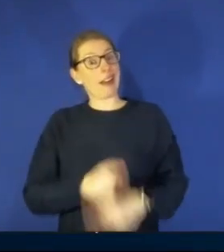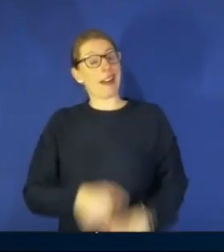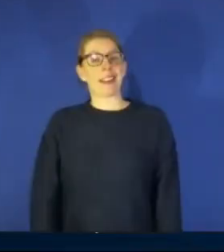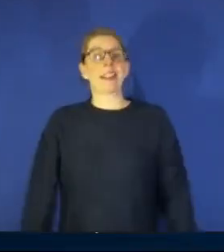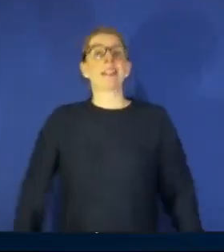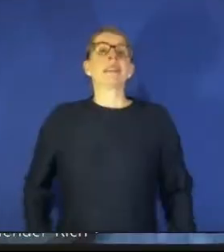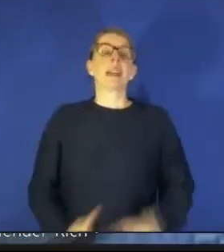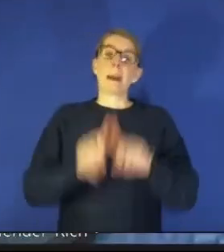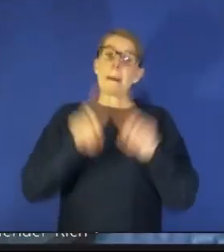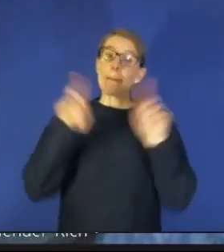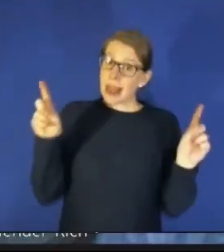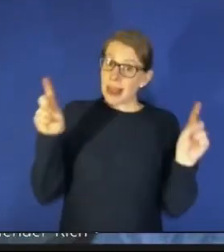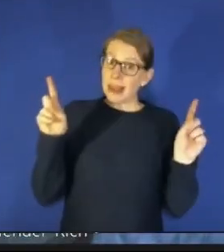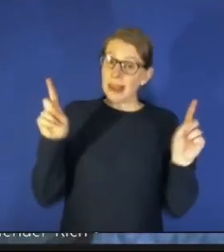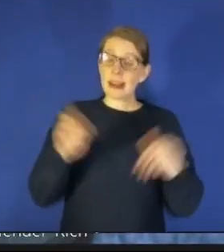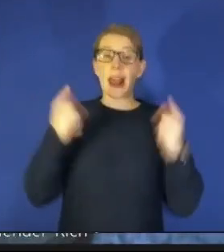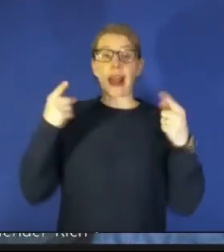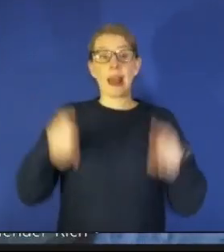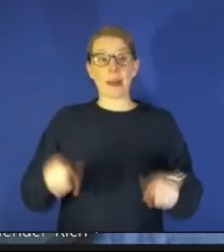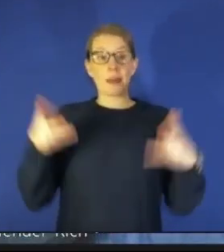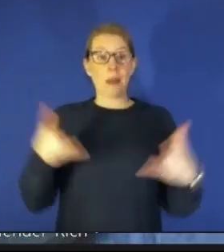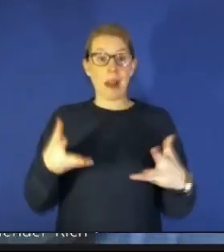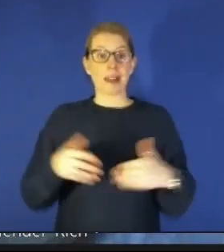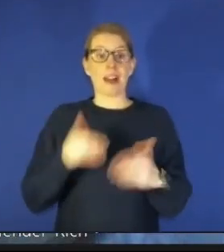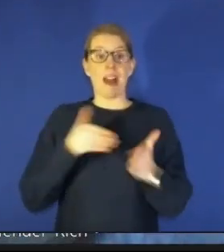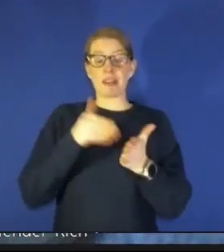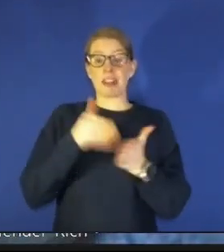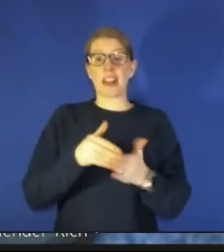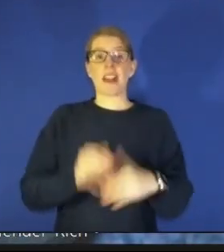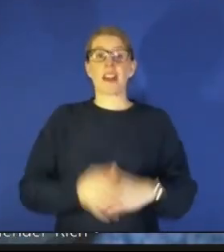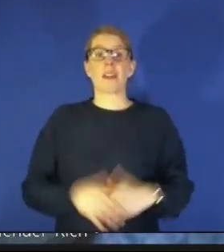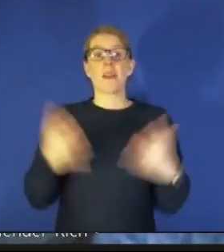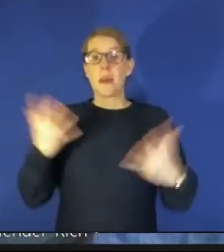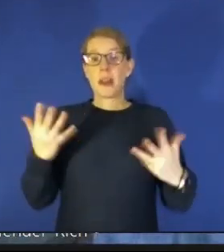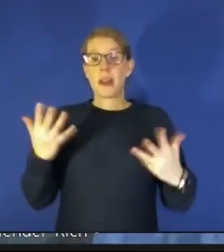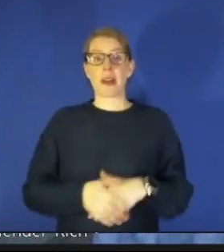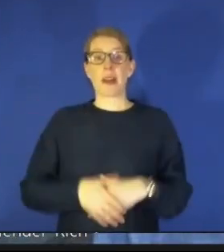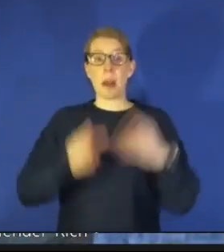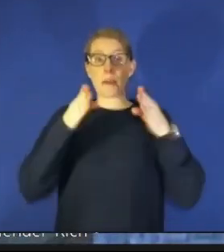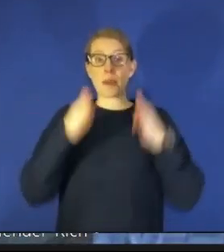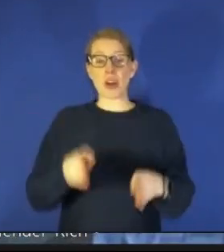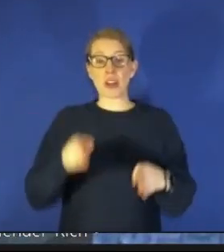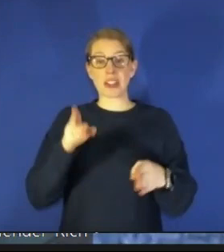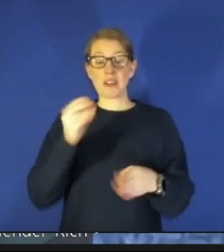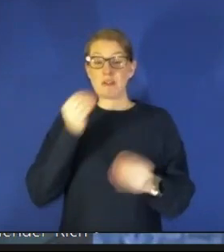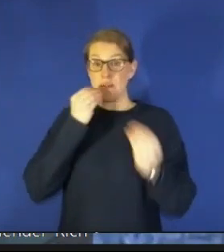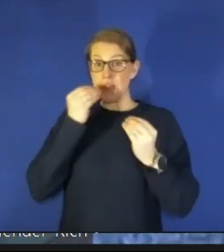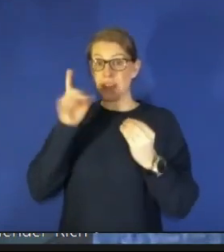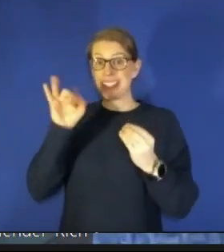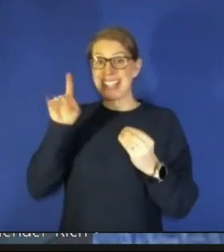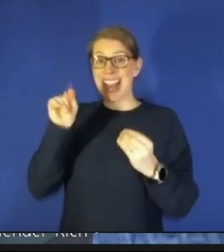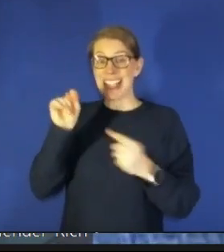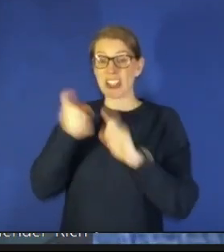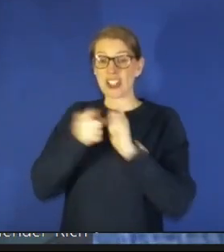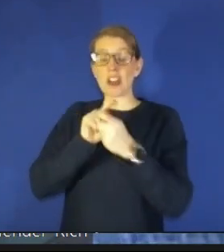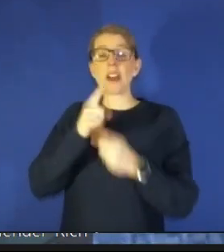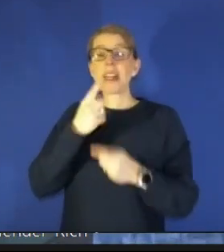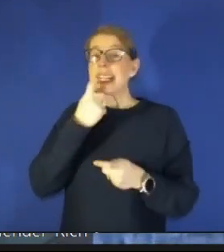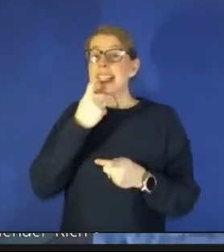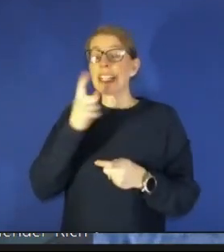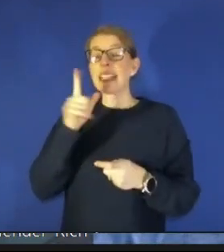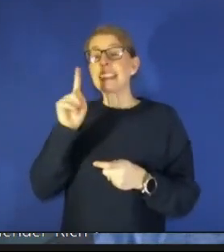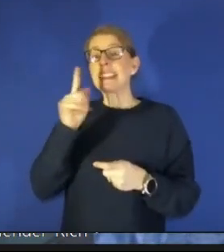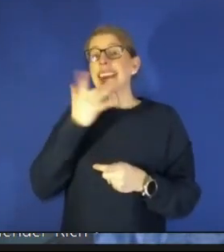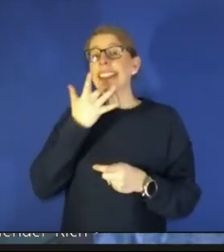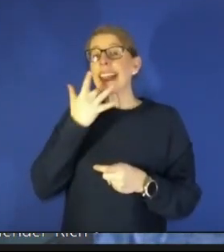But I know. What happens frequently is a person's diet changes or their taste buds actually will change.